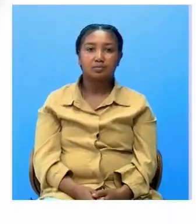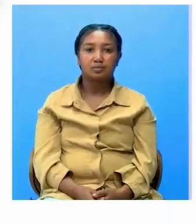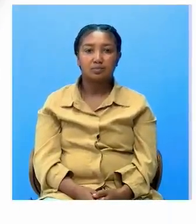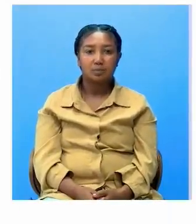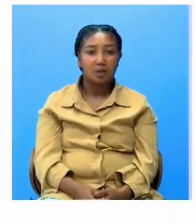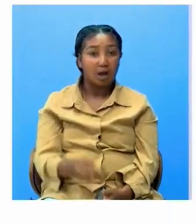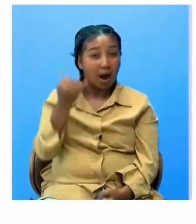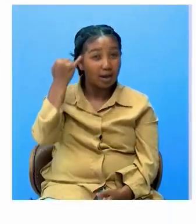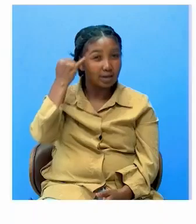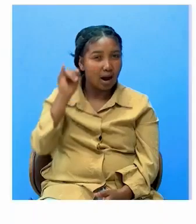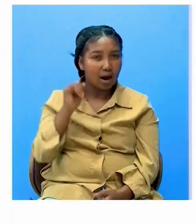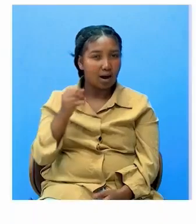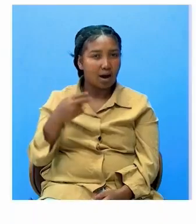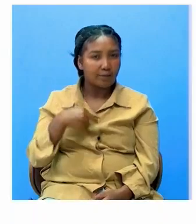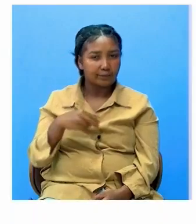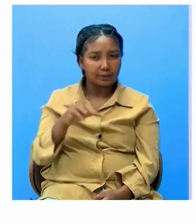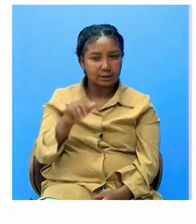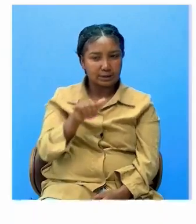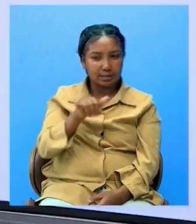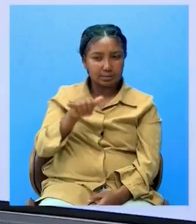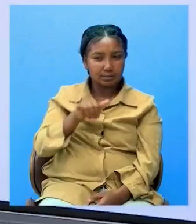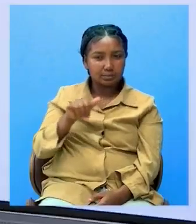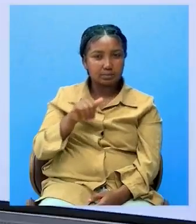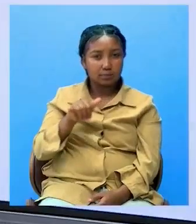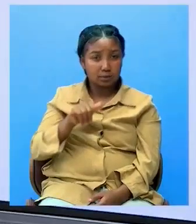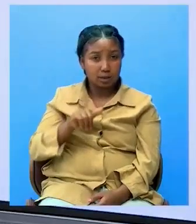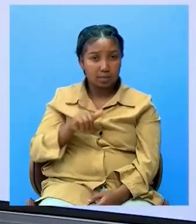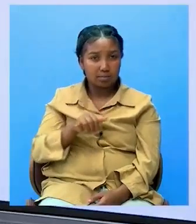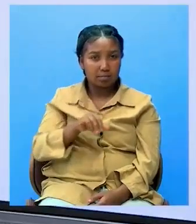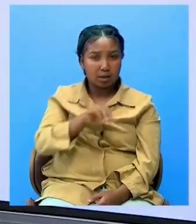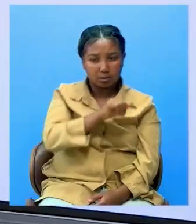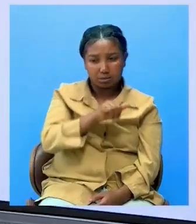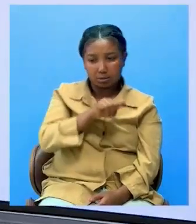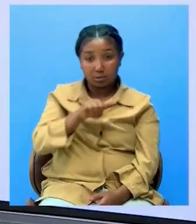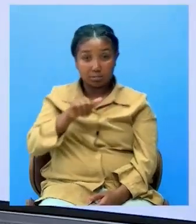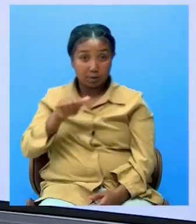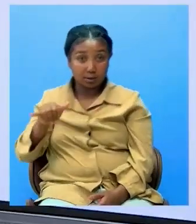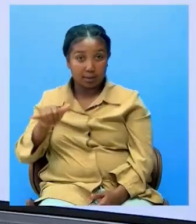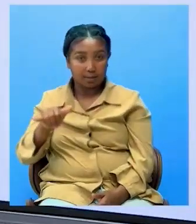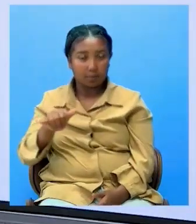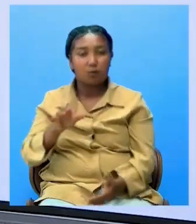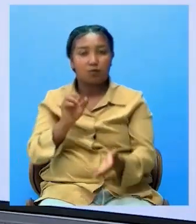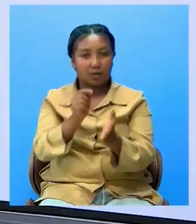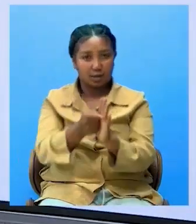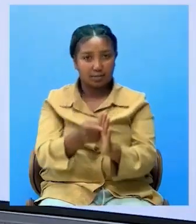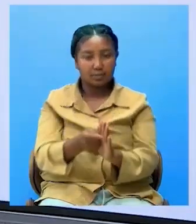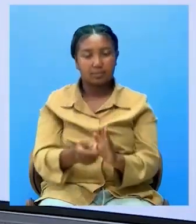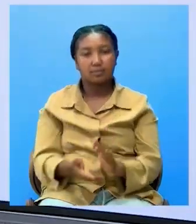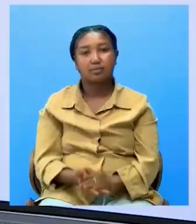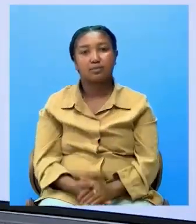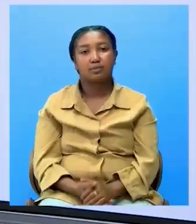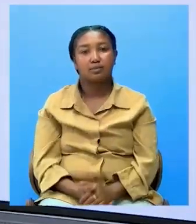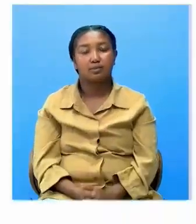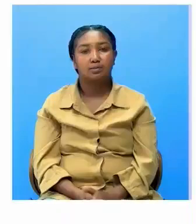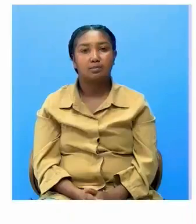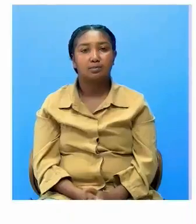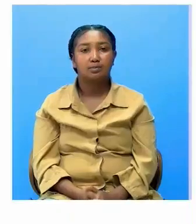Okay, the idea which have a strong relationship. Is it clear? For example,